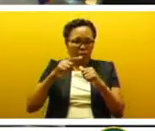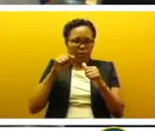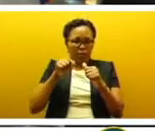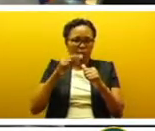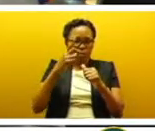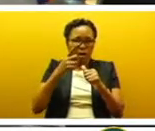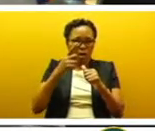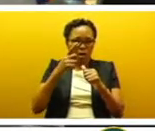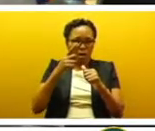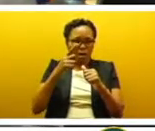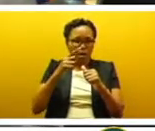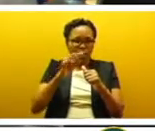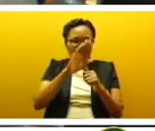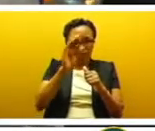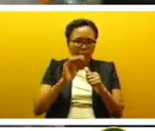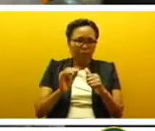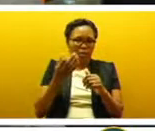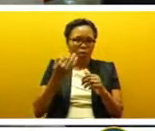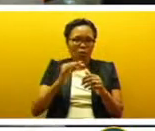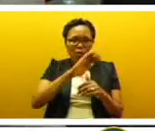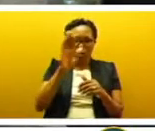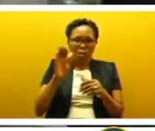56.17% of voter turnout.